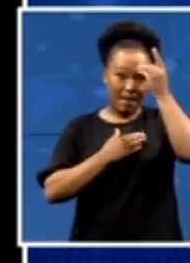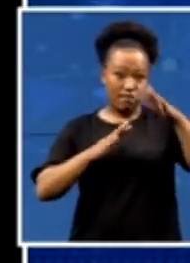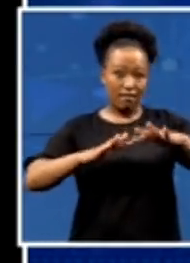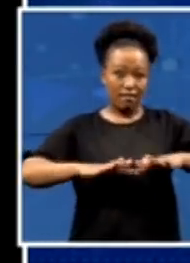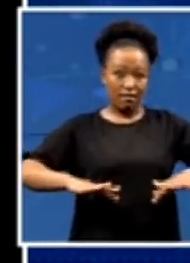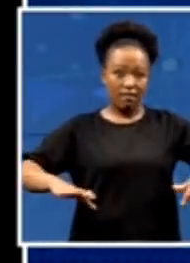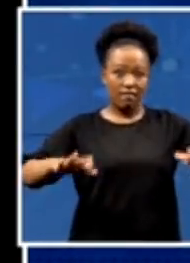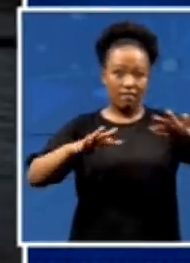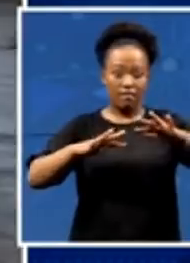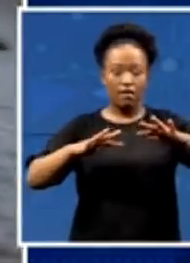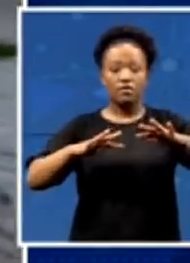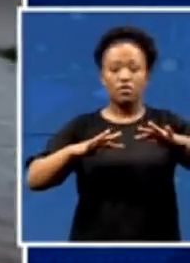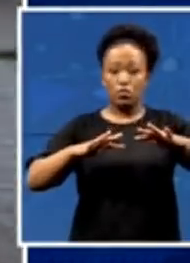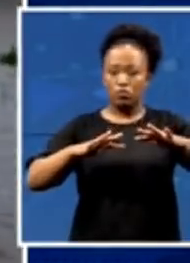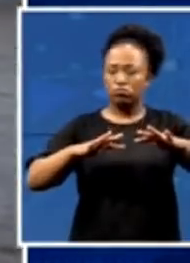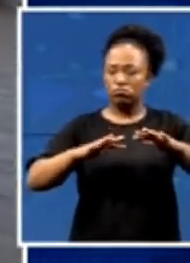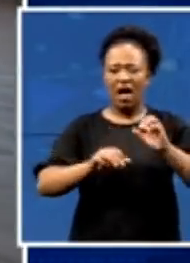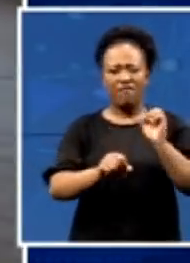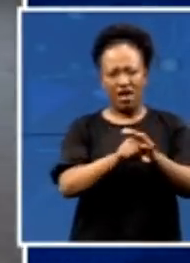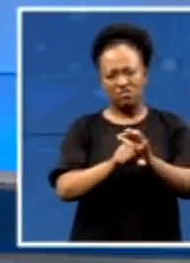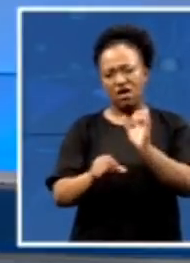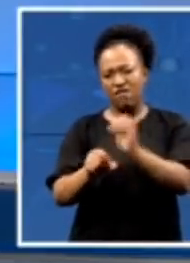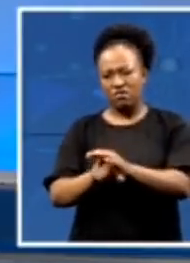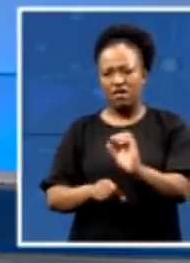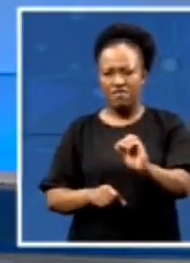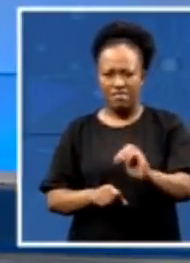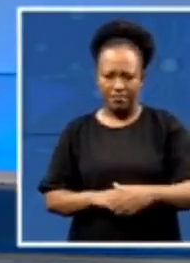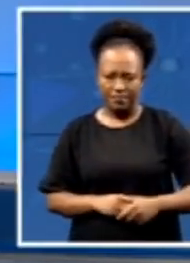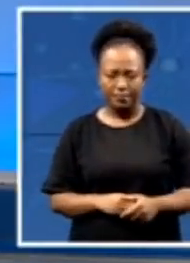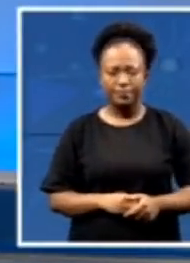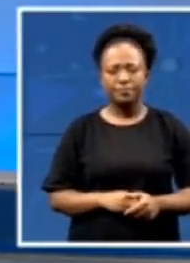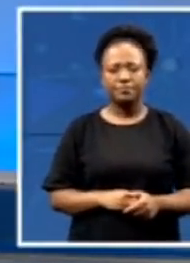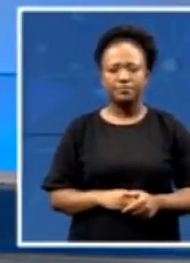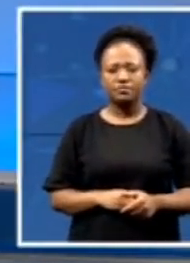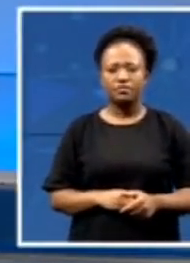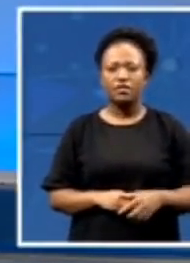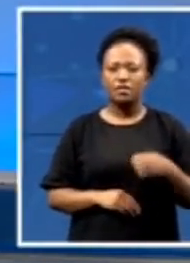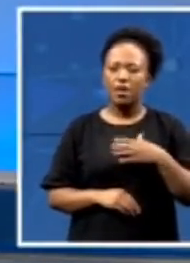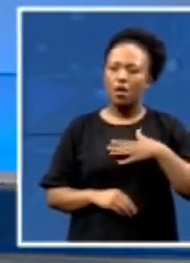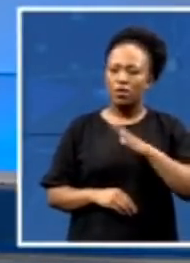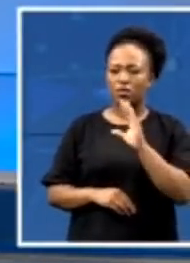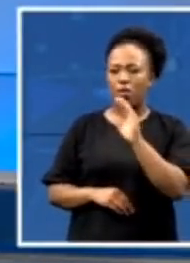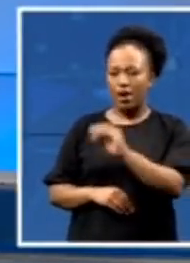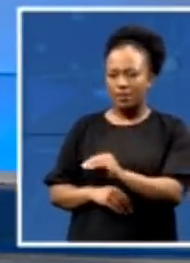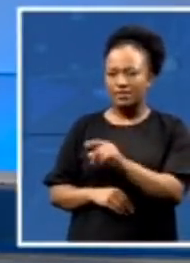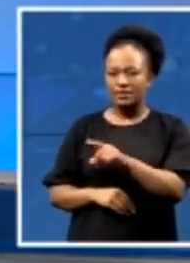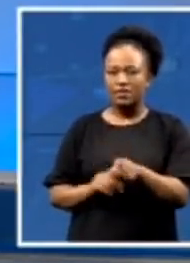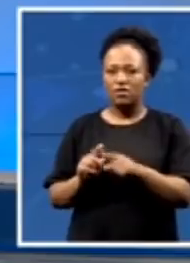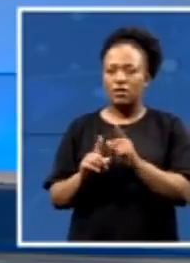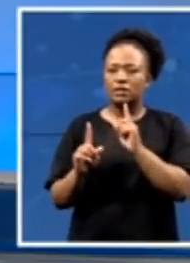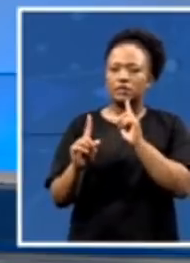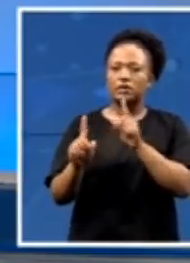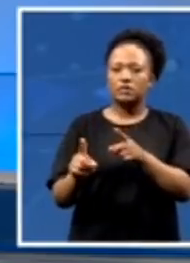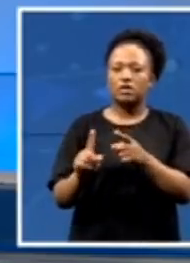or another. And Vusi, I wanted to ask you about that instruction from the Provincial Department